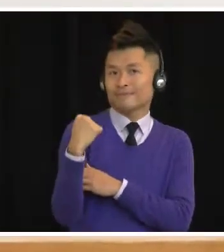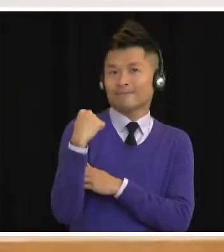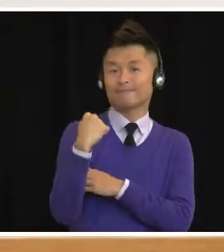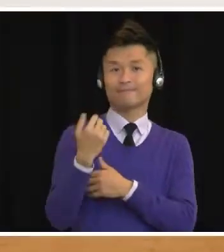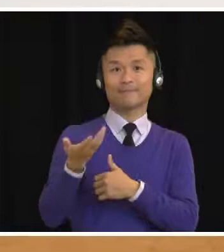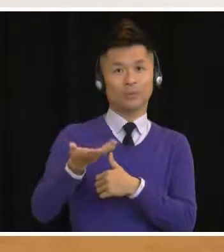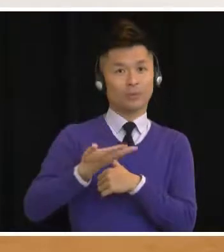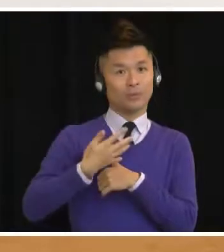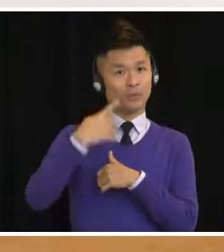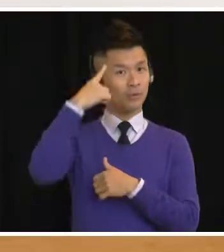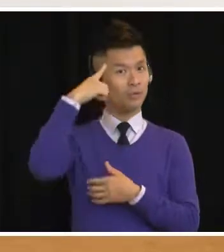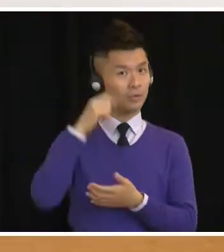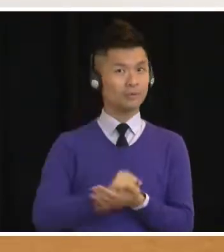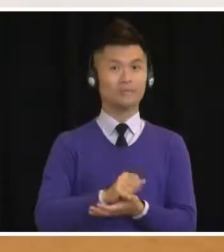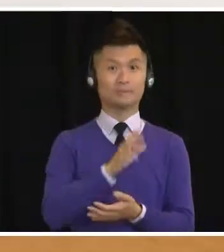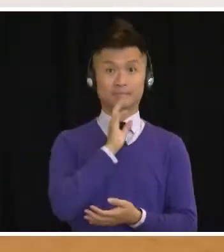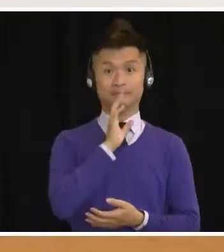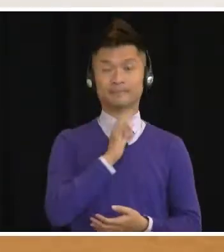both in the